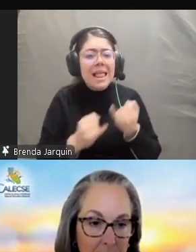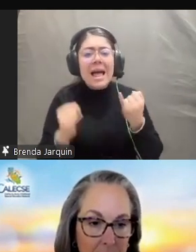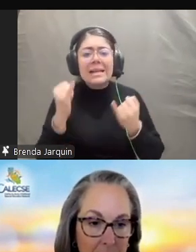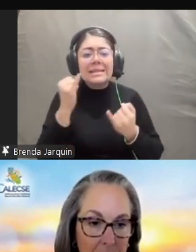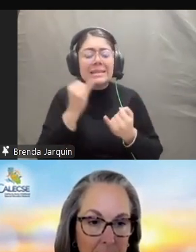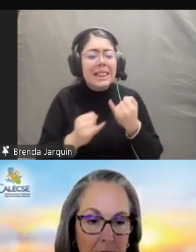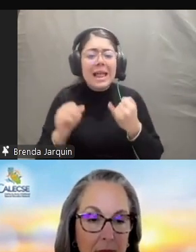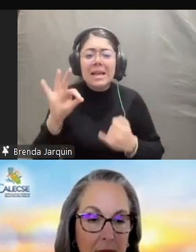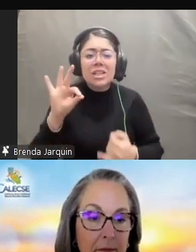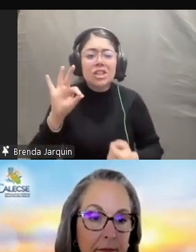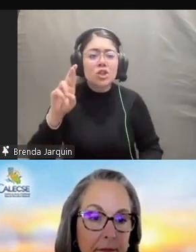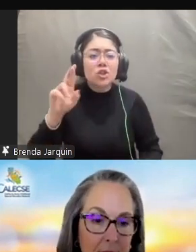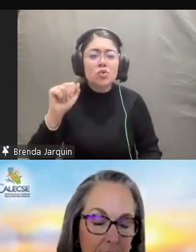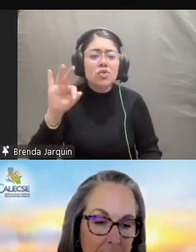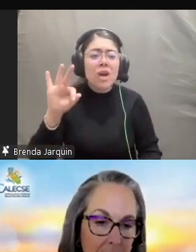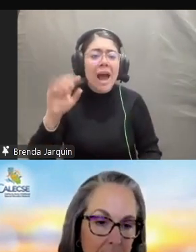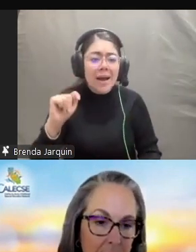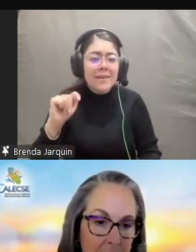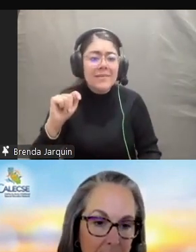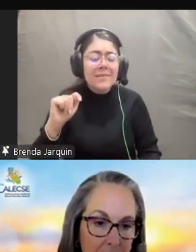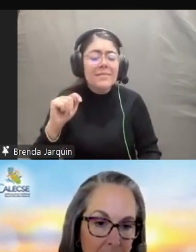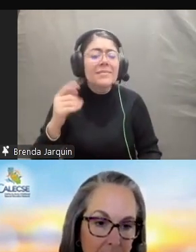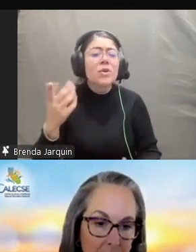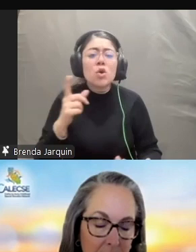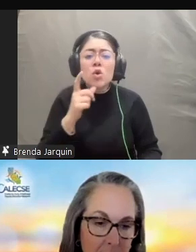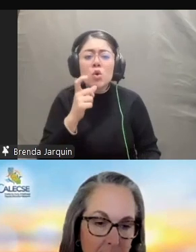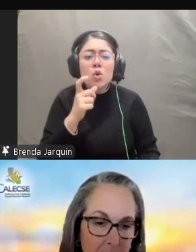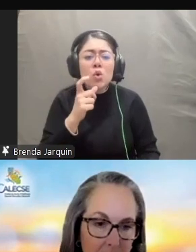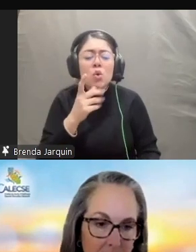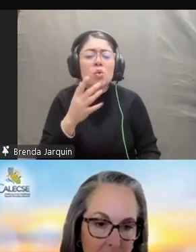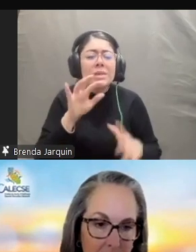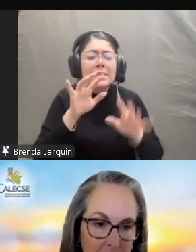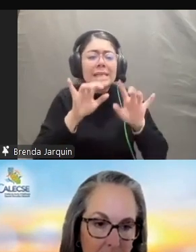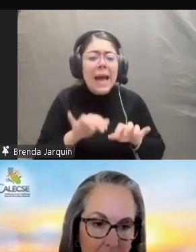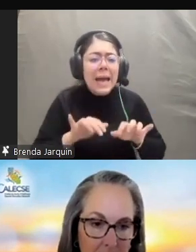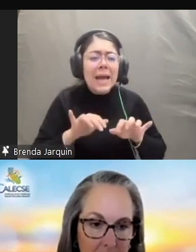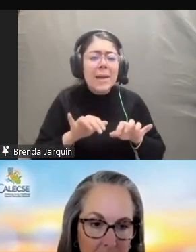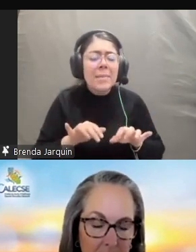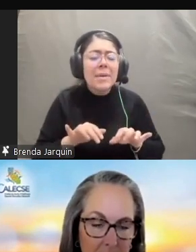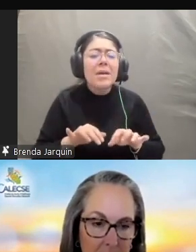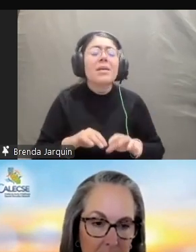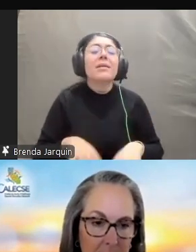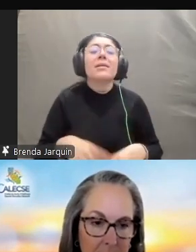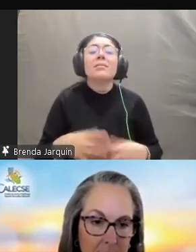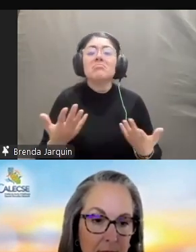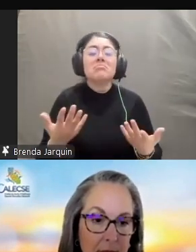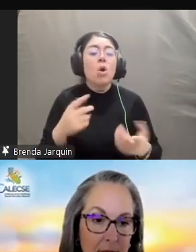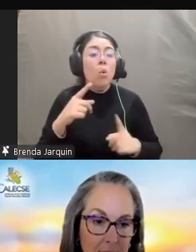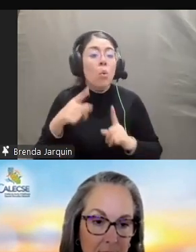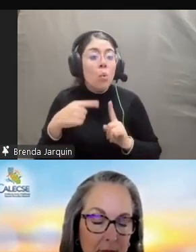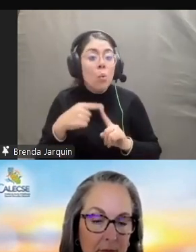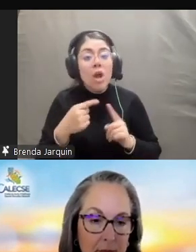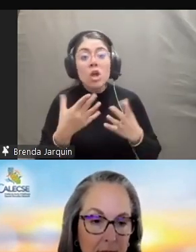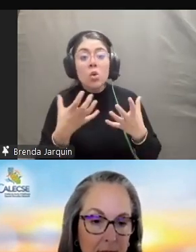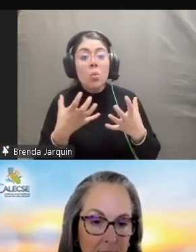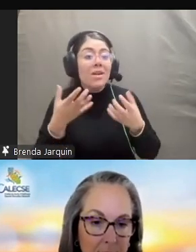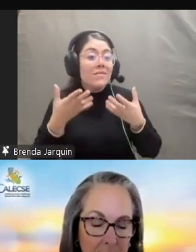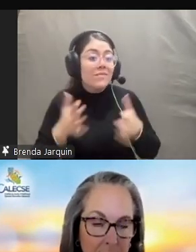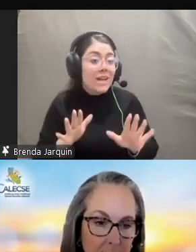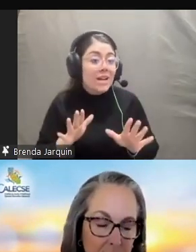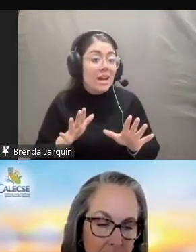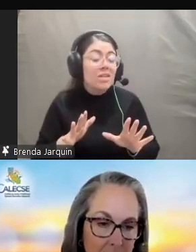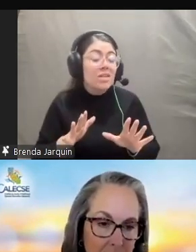editing, what are our agreements for those timelines? So we had some folks that were really good at